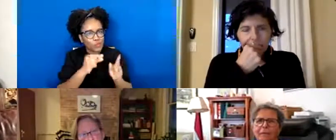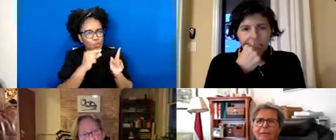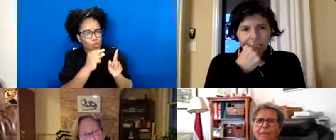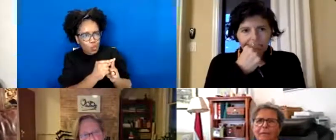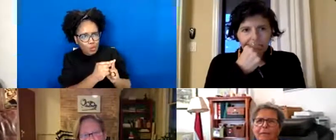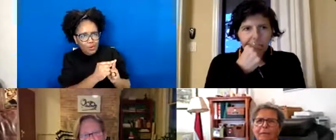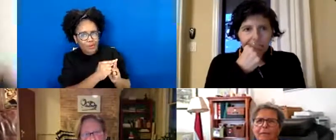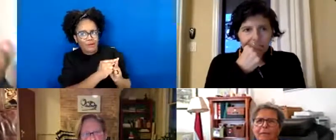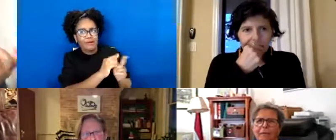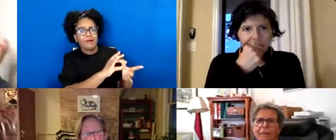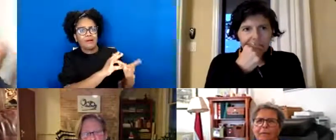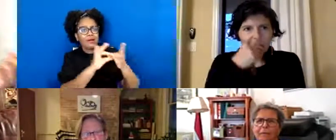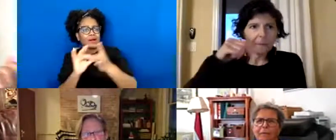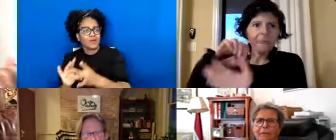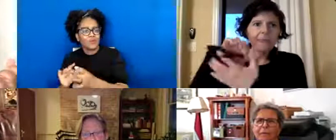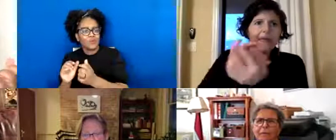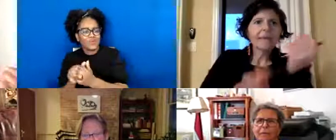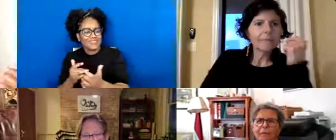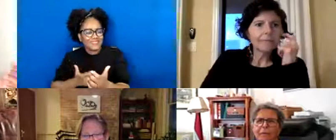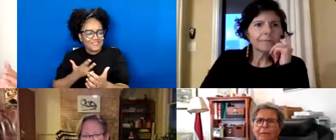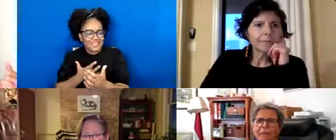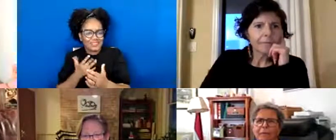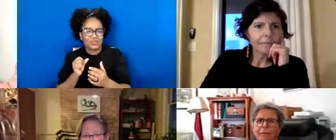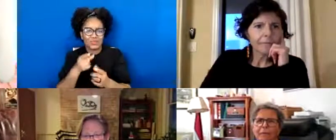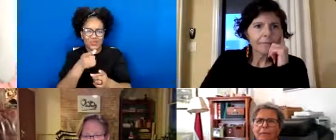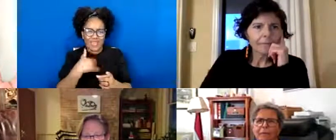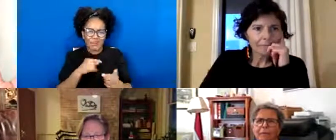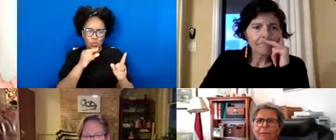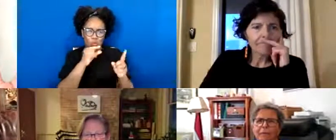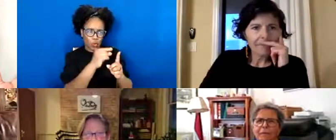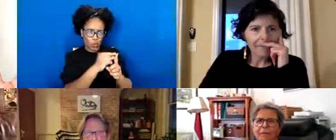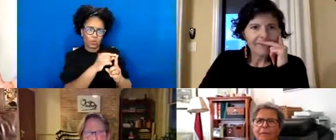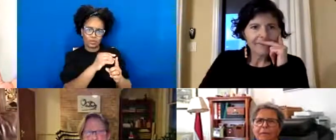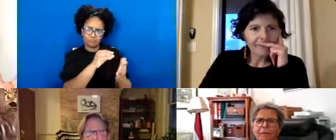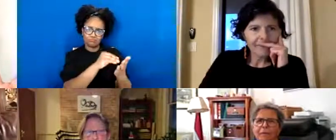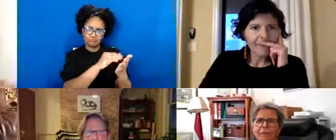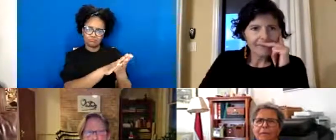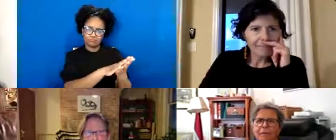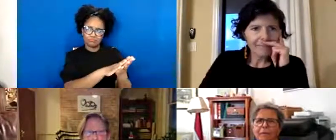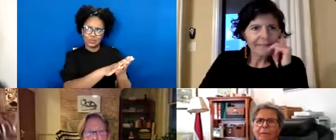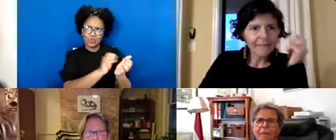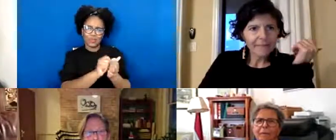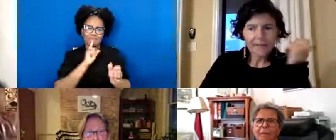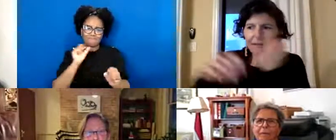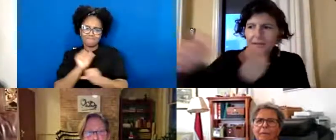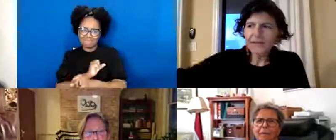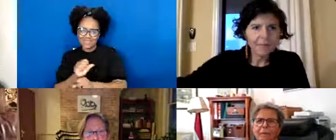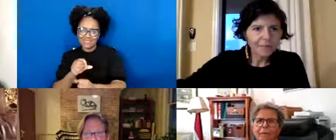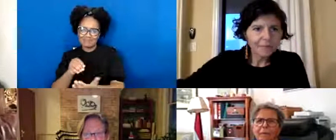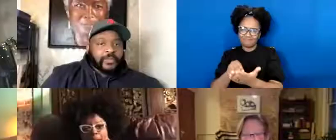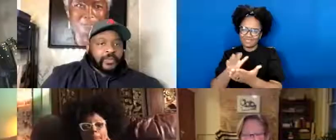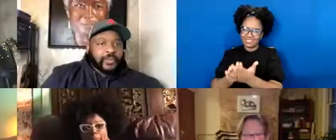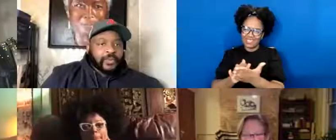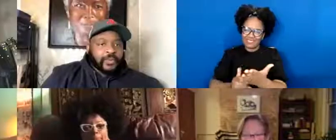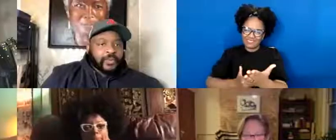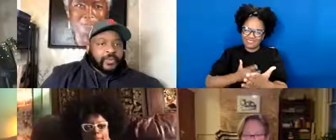for us as listeners to like the general word versus the actual concrete, you know. I started with the thing, and I was like, oh